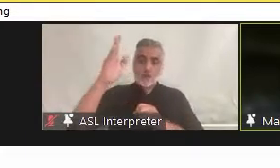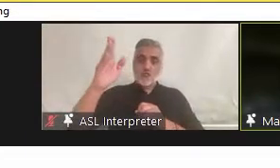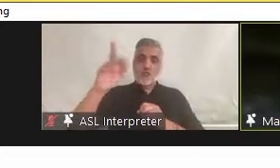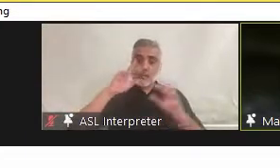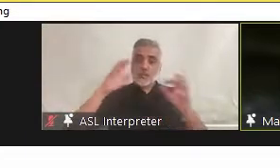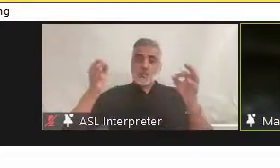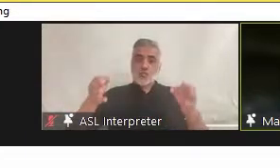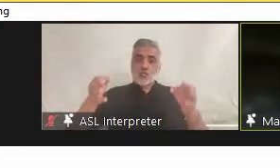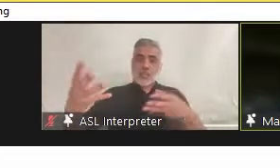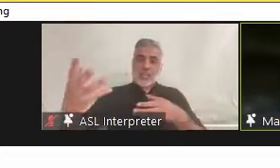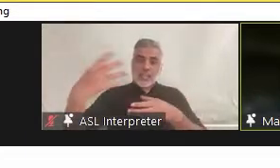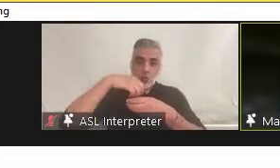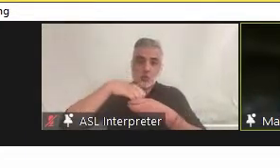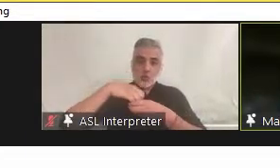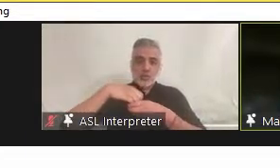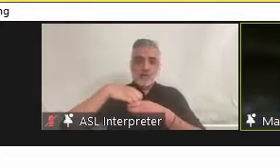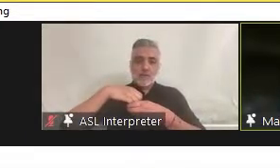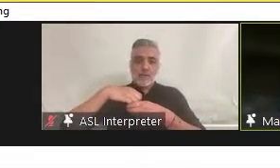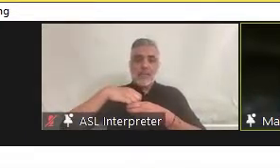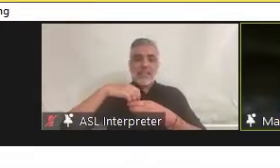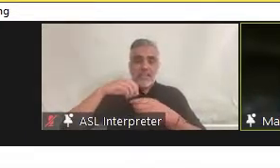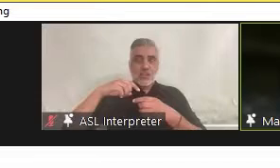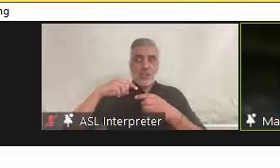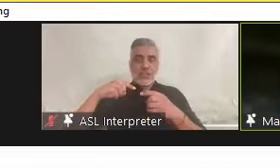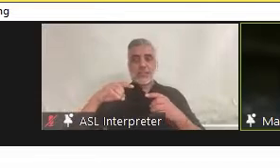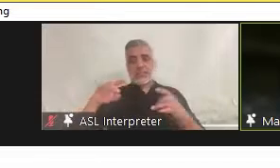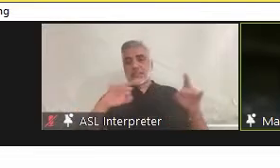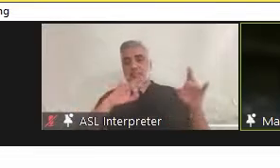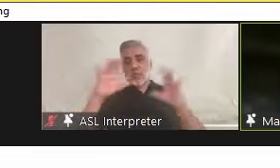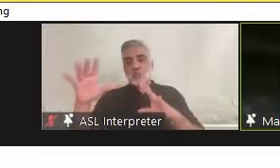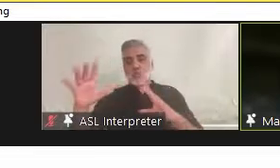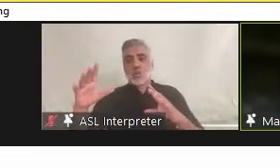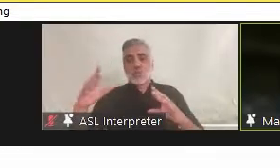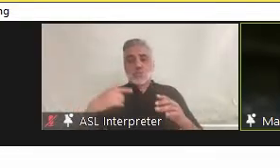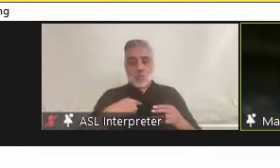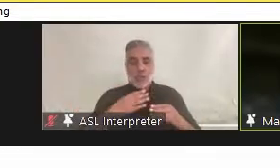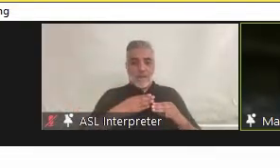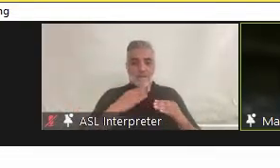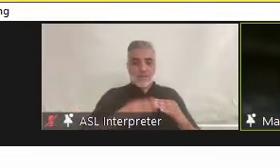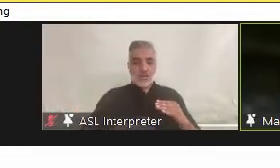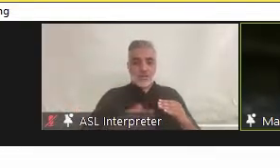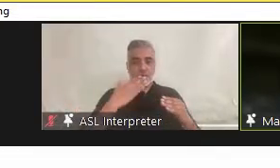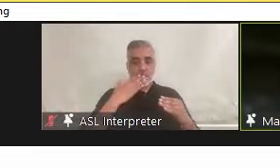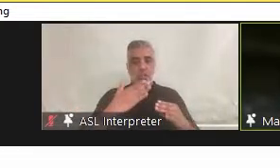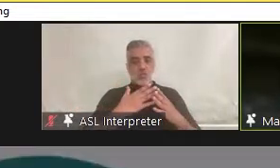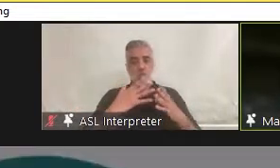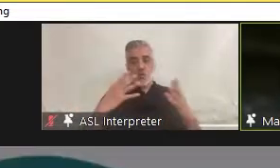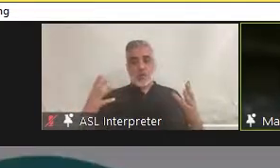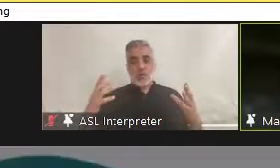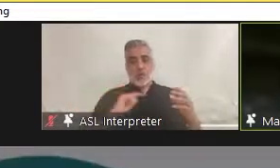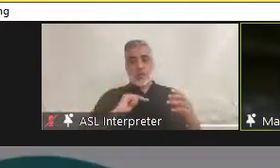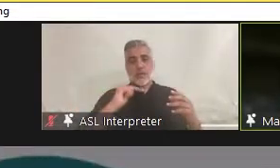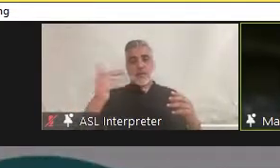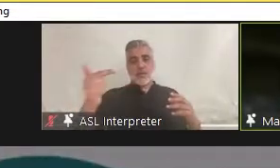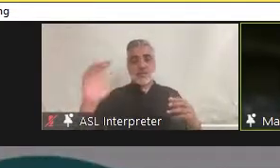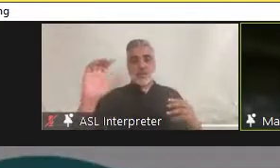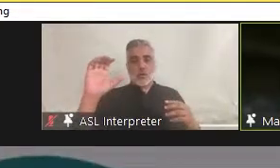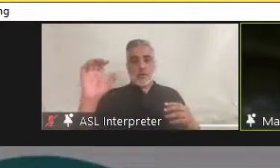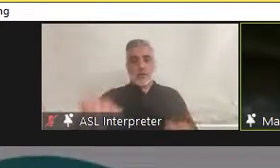inclusive also in disasters. So I finish here. Thank you so much. And back to you,